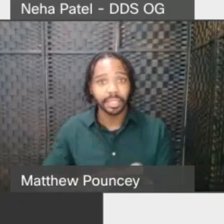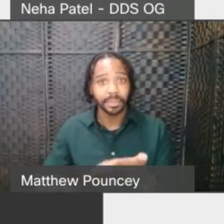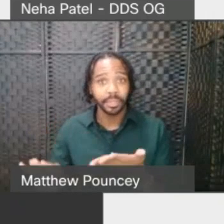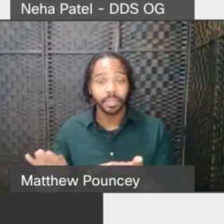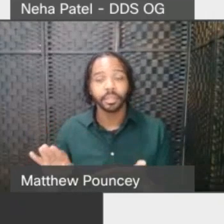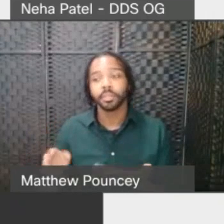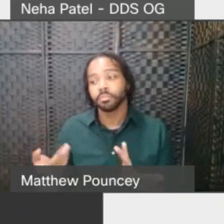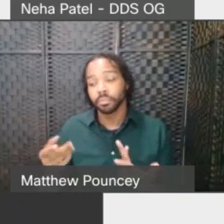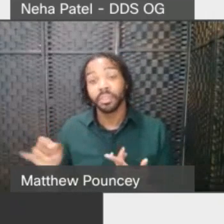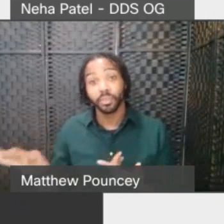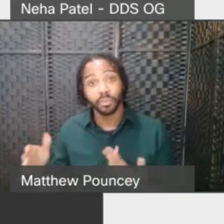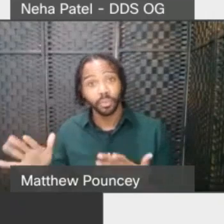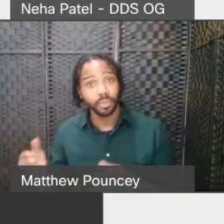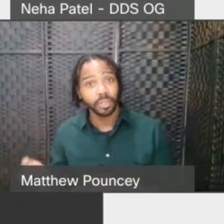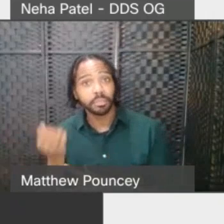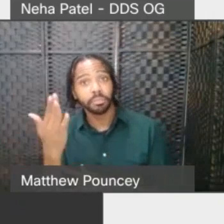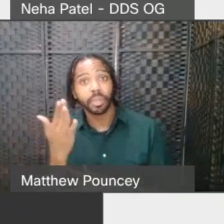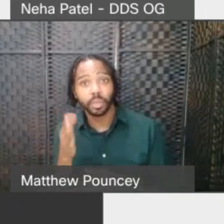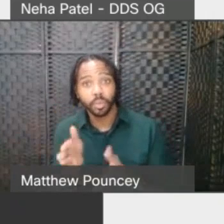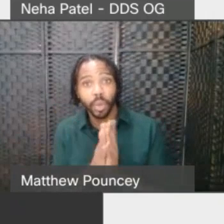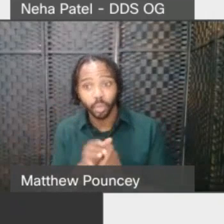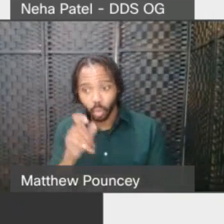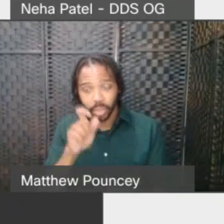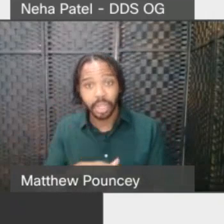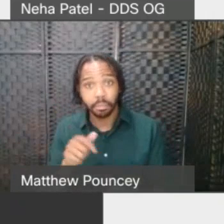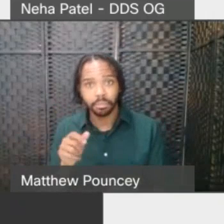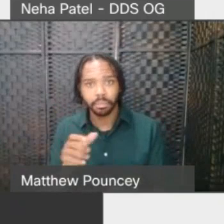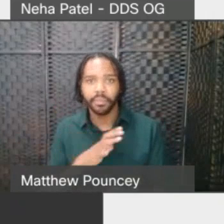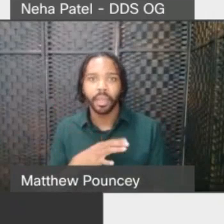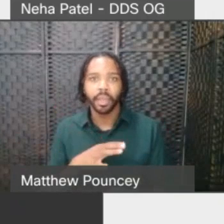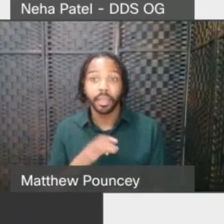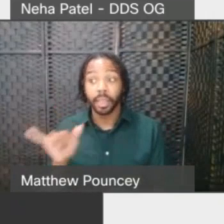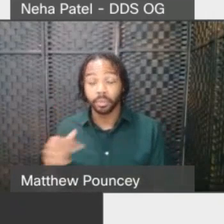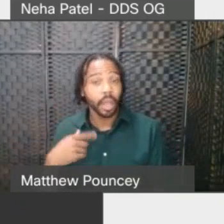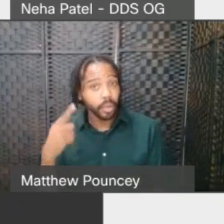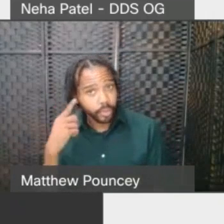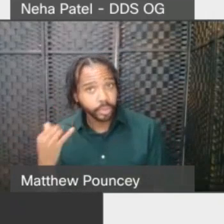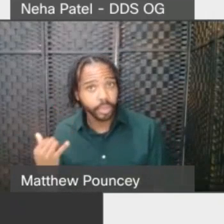as they've submitted the request timely, they'll be fine, is what I heard today.